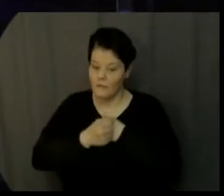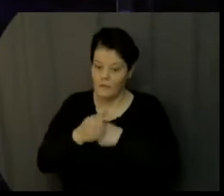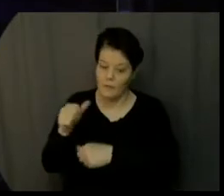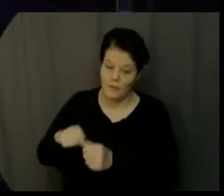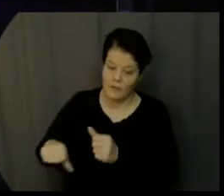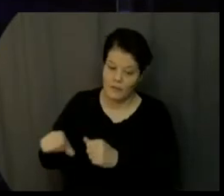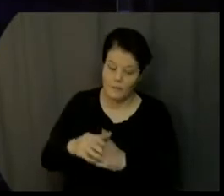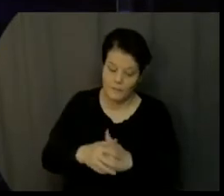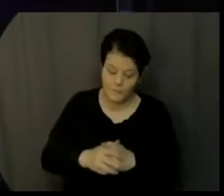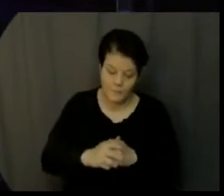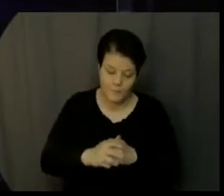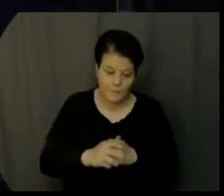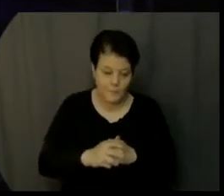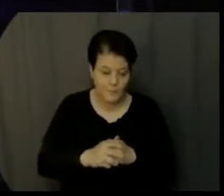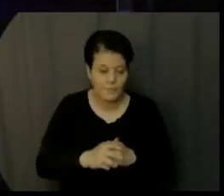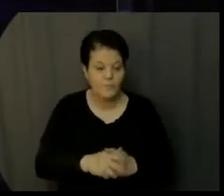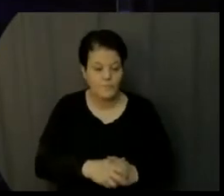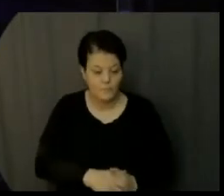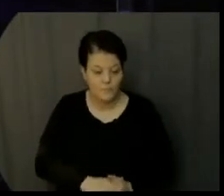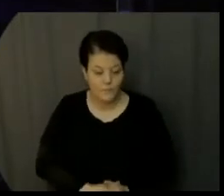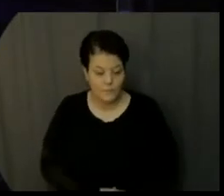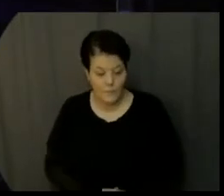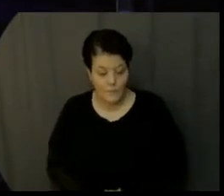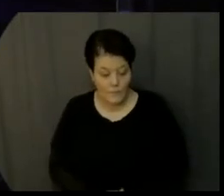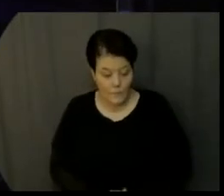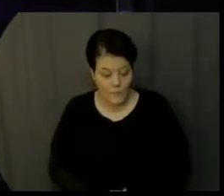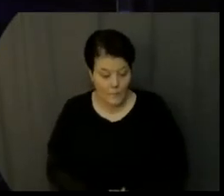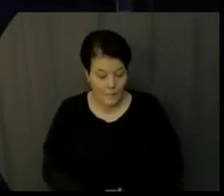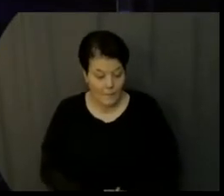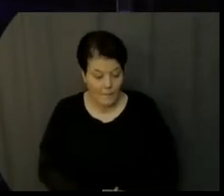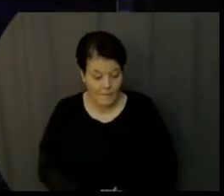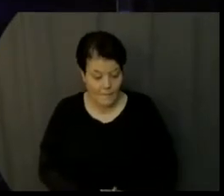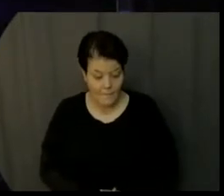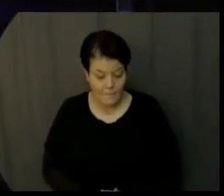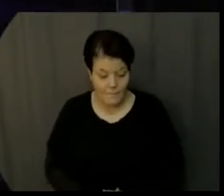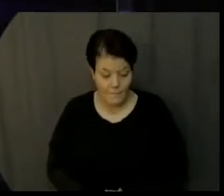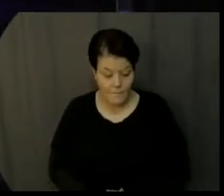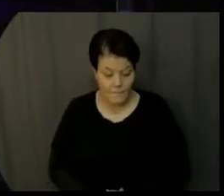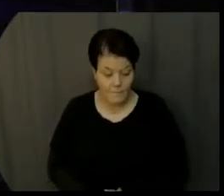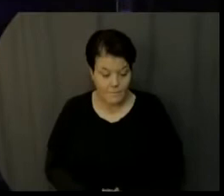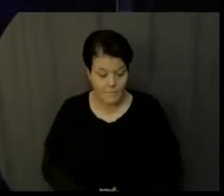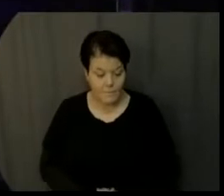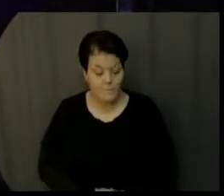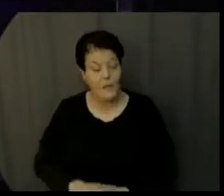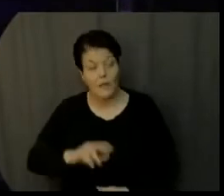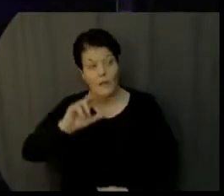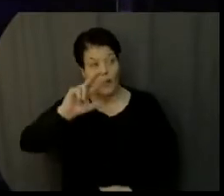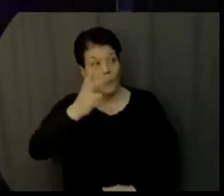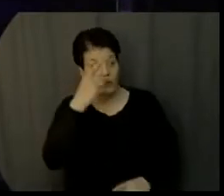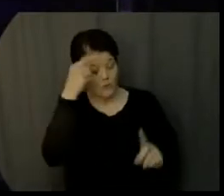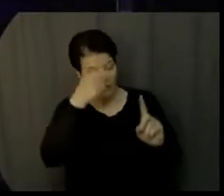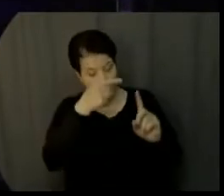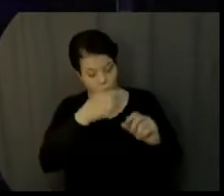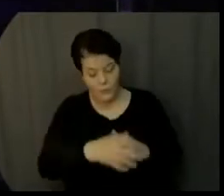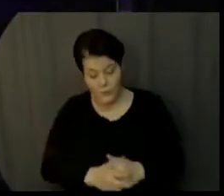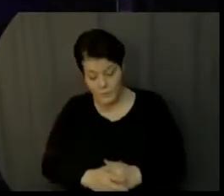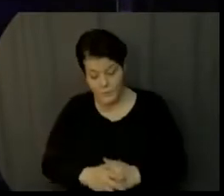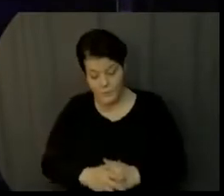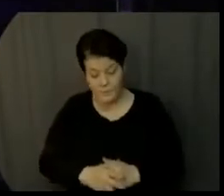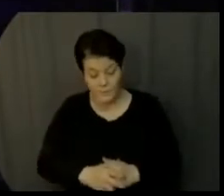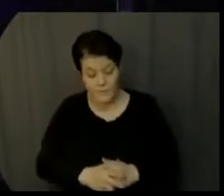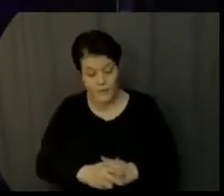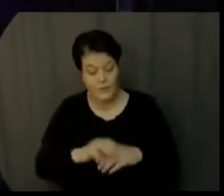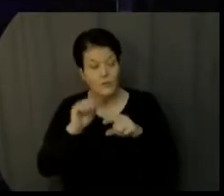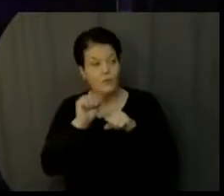practicing grace giving. Committed to the practice of grace and giving it to others. So this